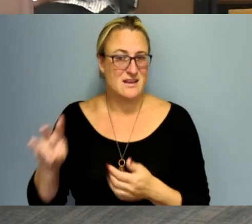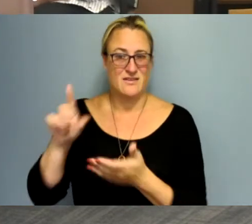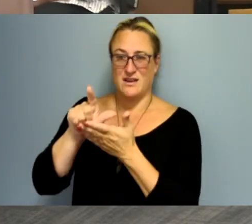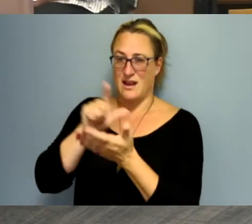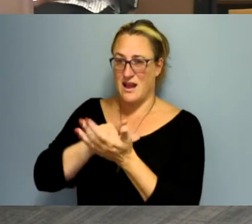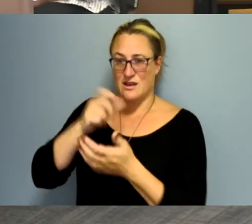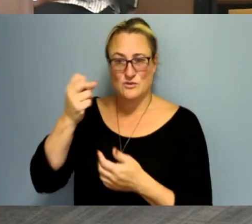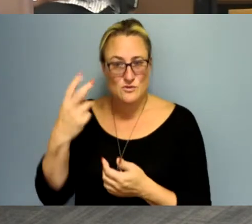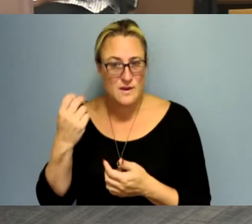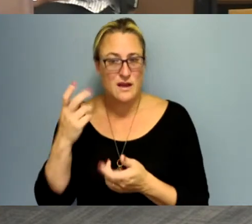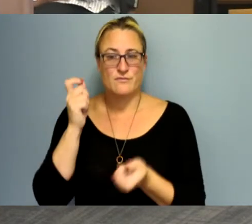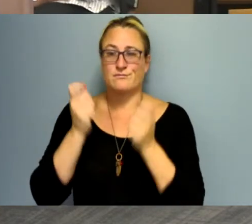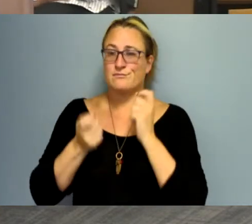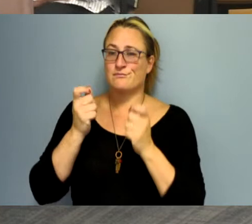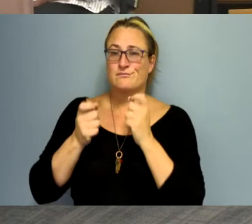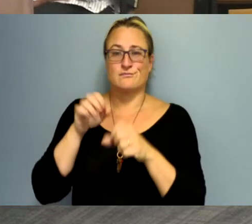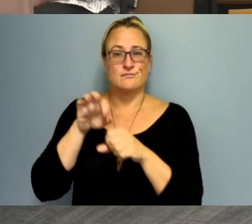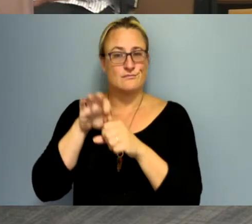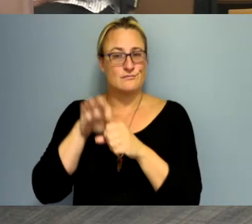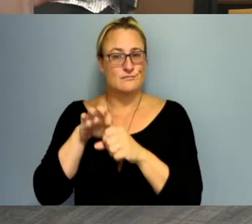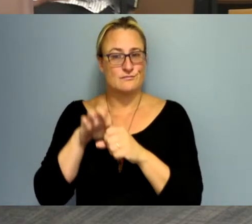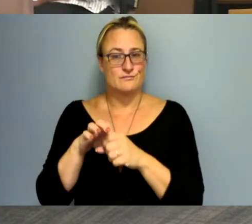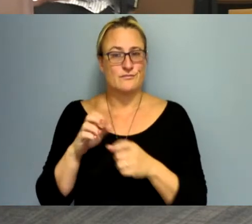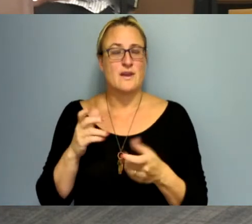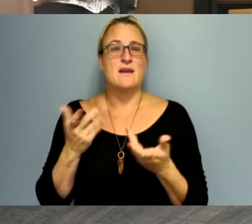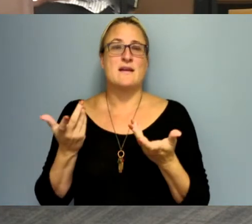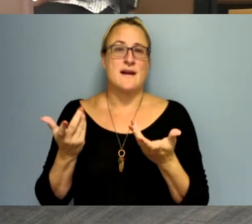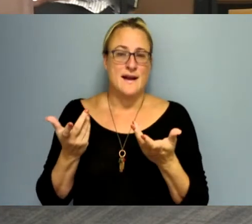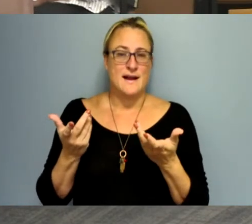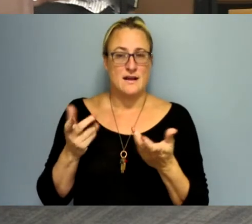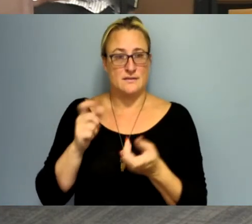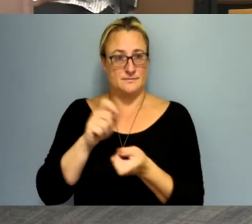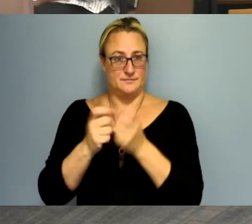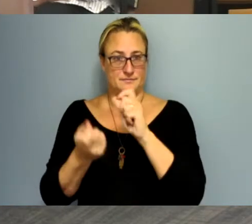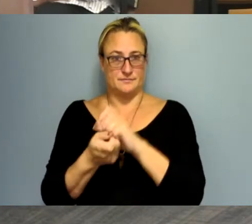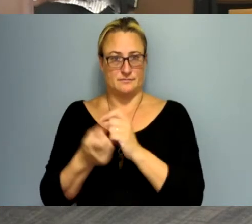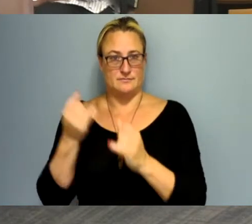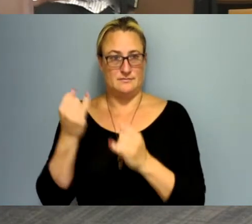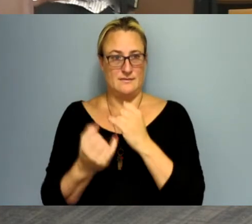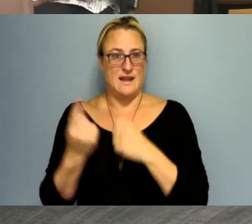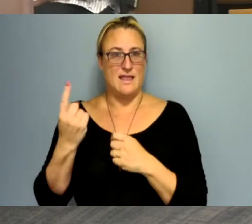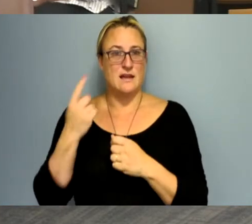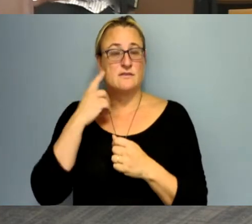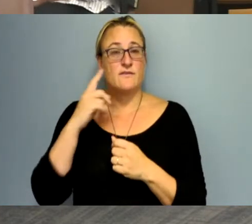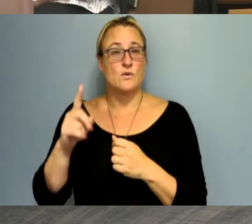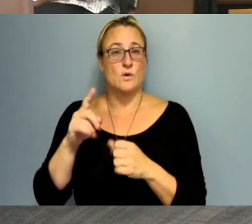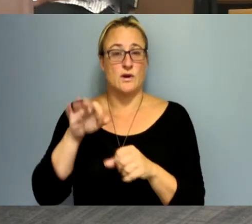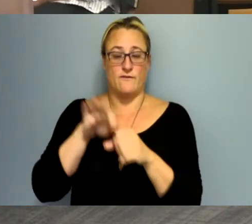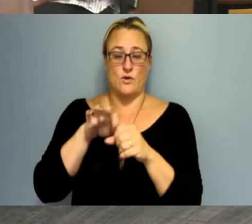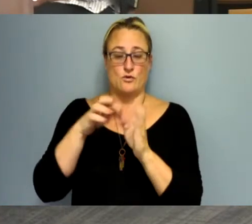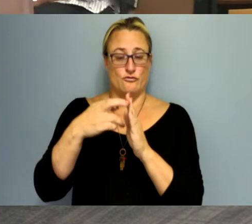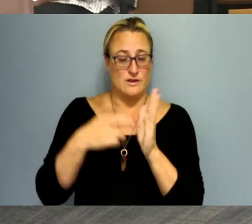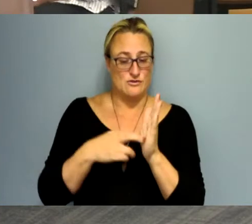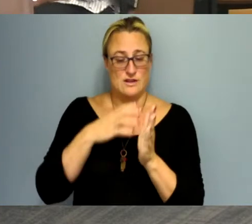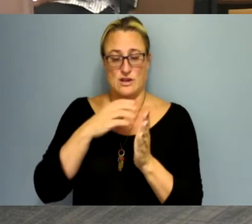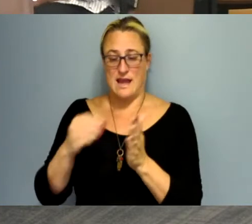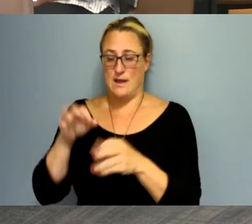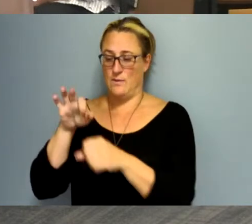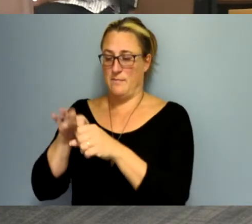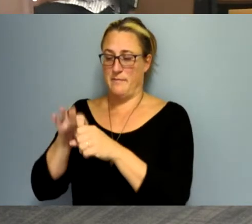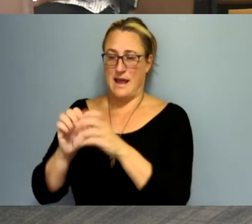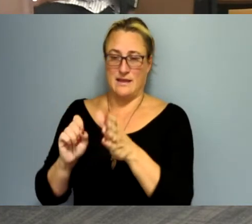went into effect, they changed the deadlines for voter registration as well as when ballots need to be returned.